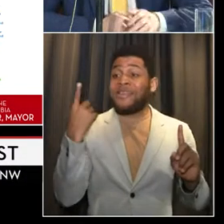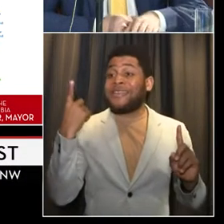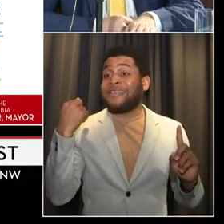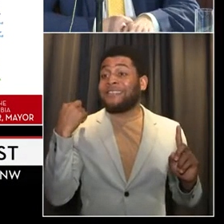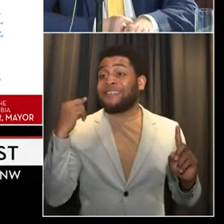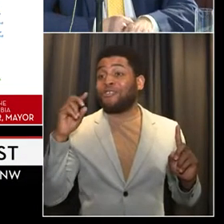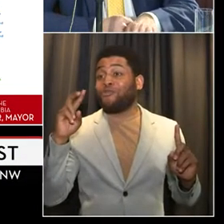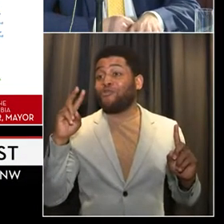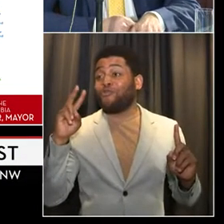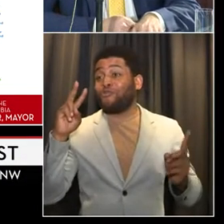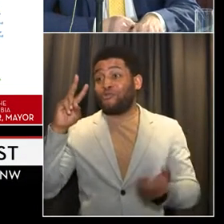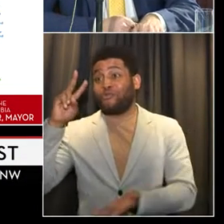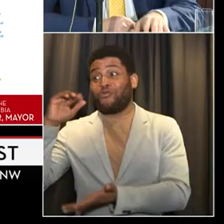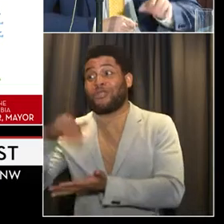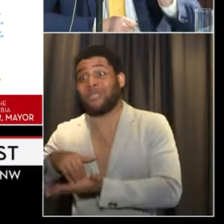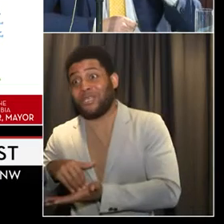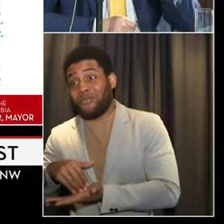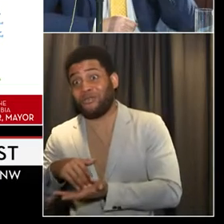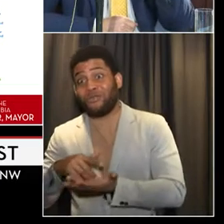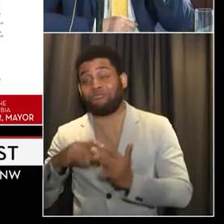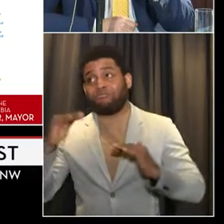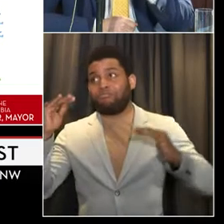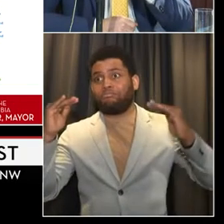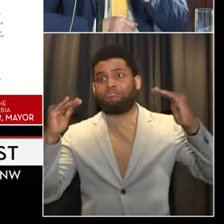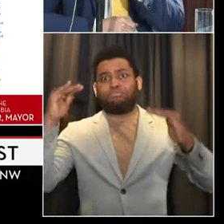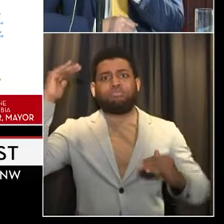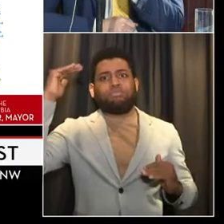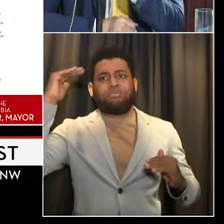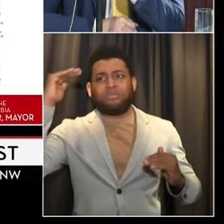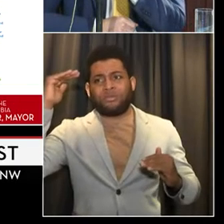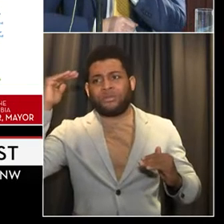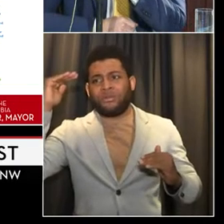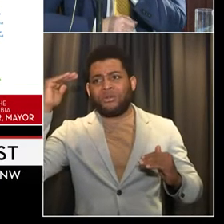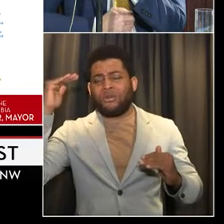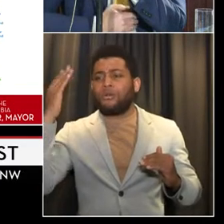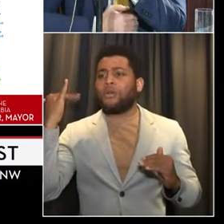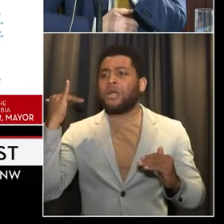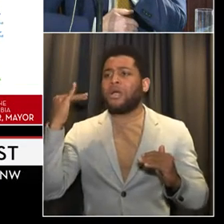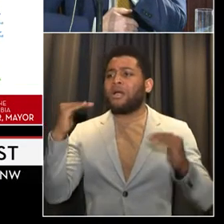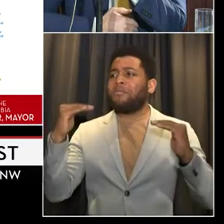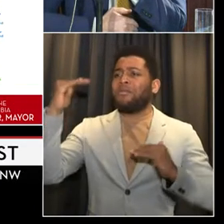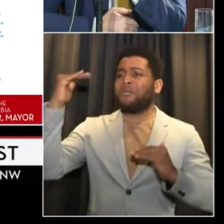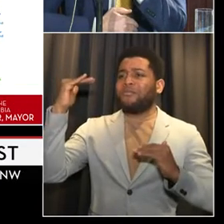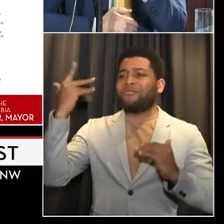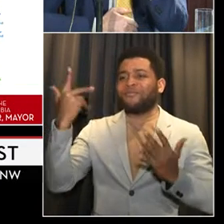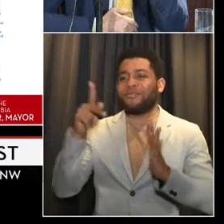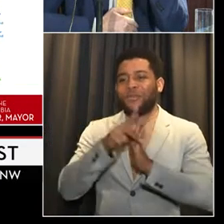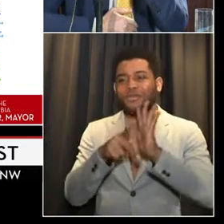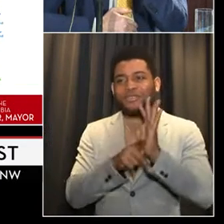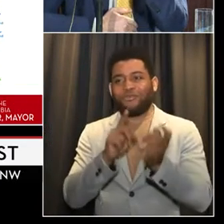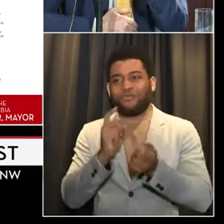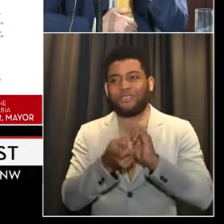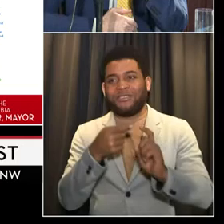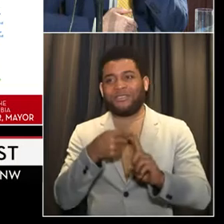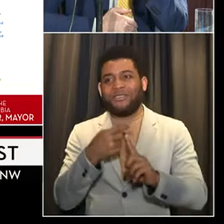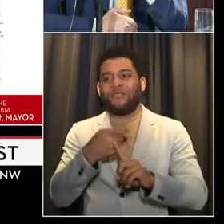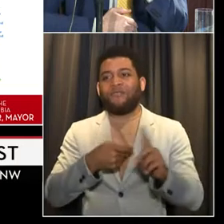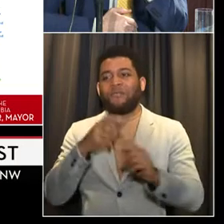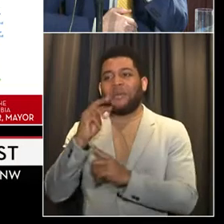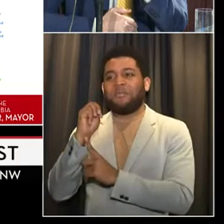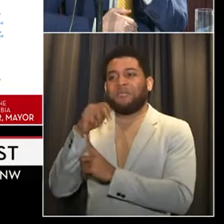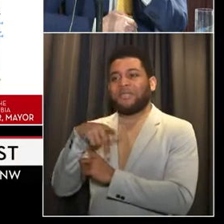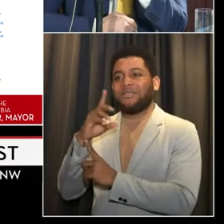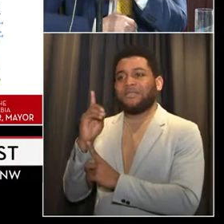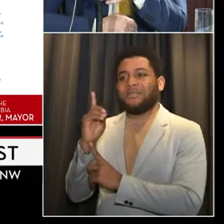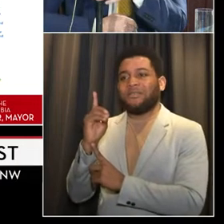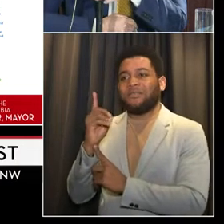period. Partly that was changes in policies MPD put in right before COVID kicked in which there's joint discussions